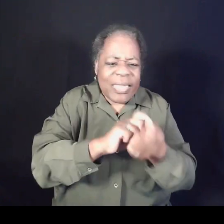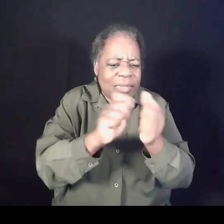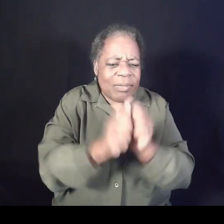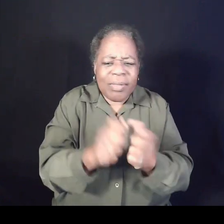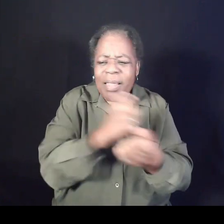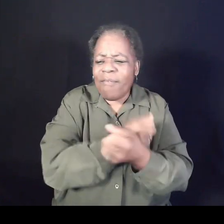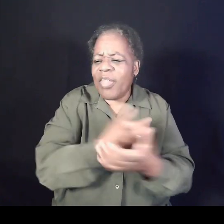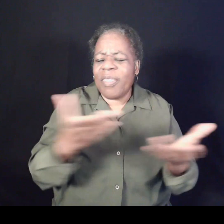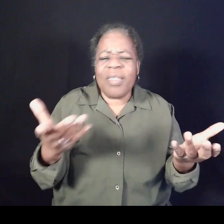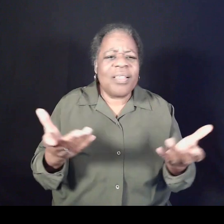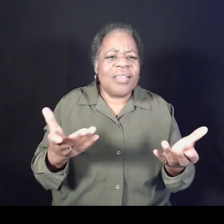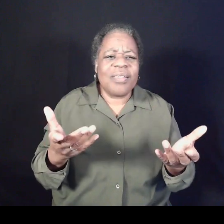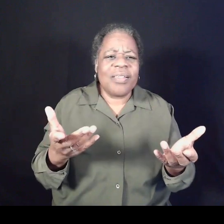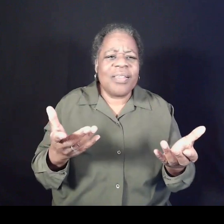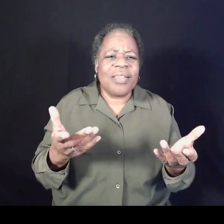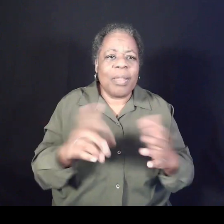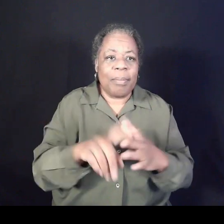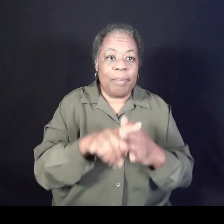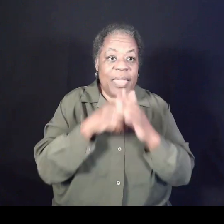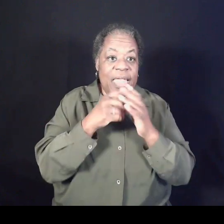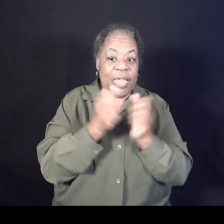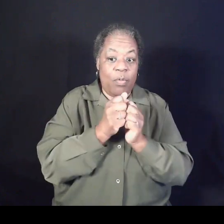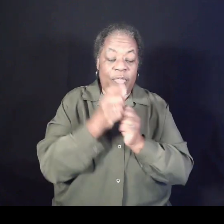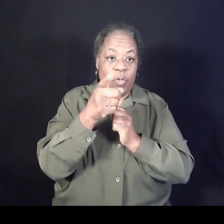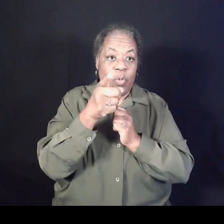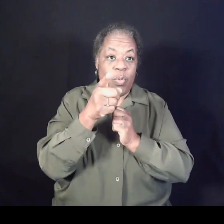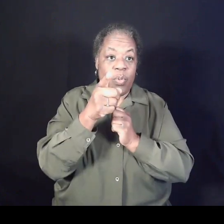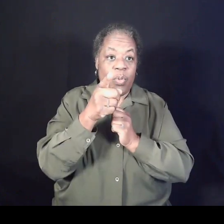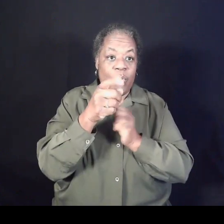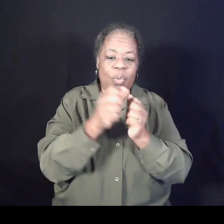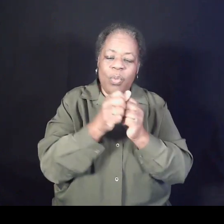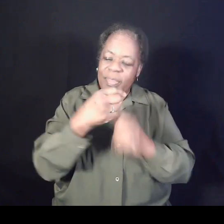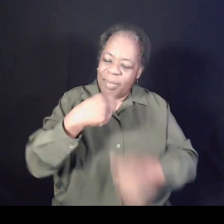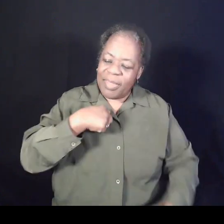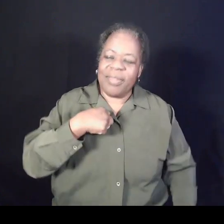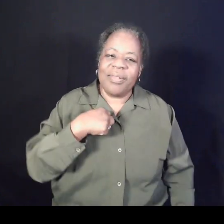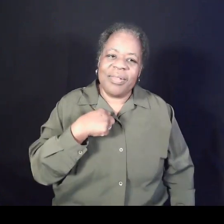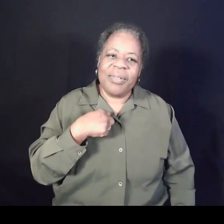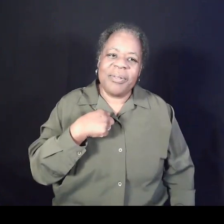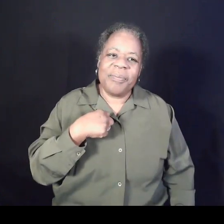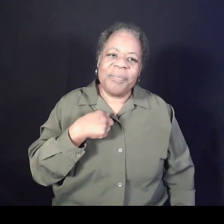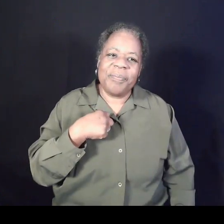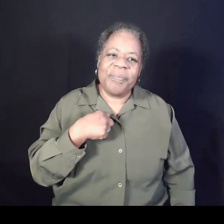everything, beginning with you and me.